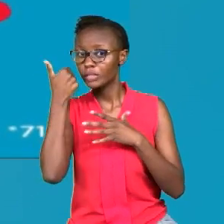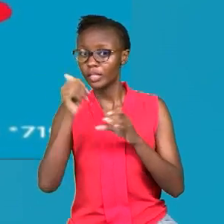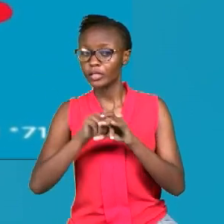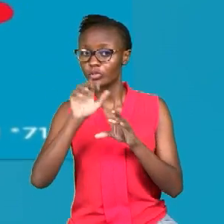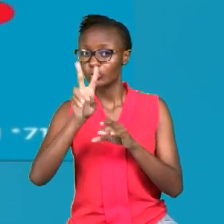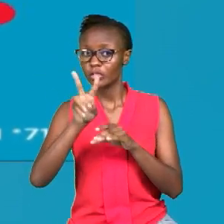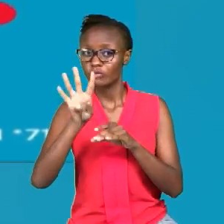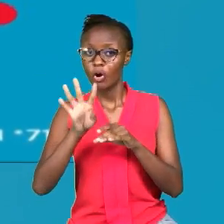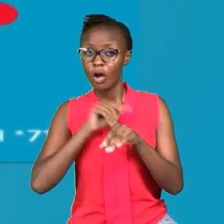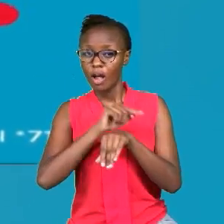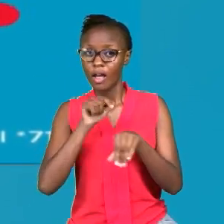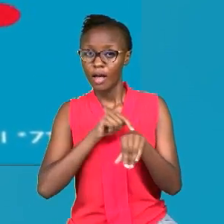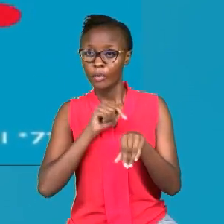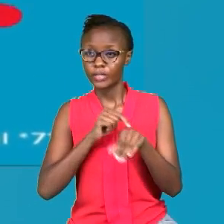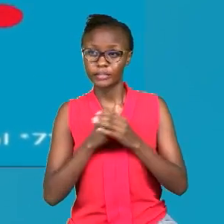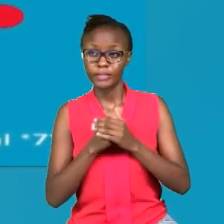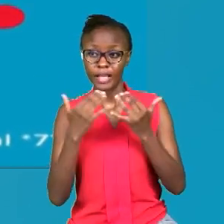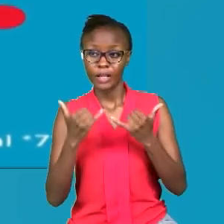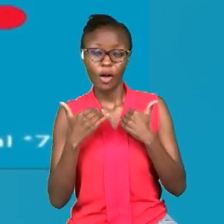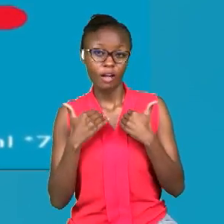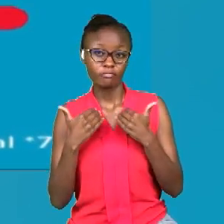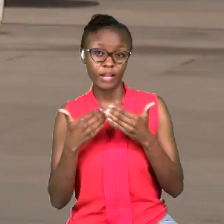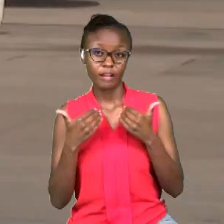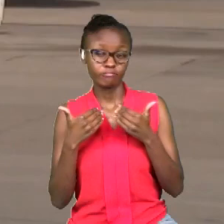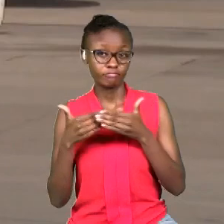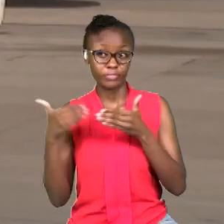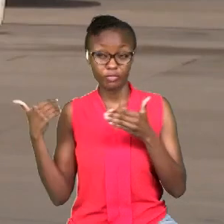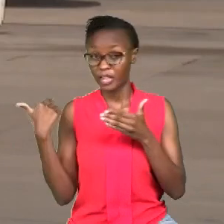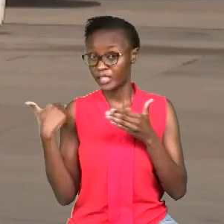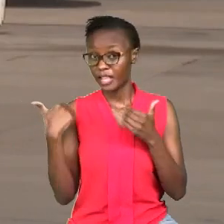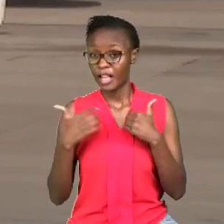from 799 cases yesterday.